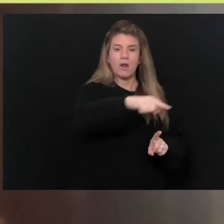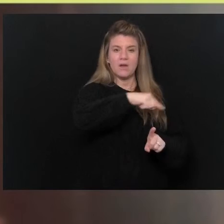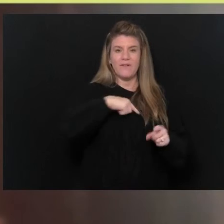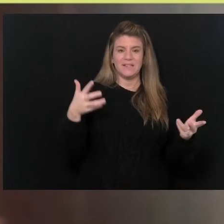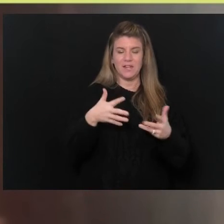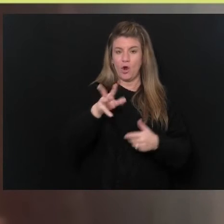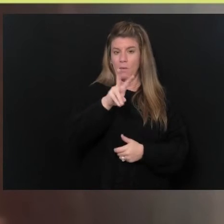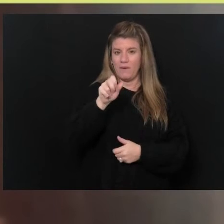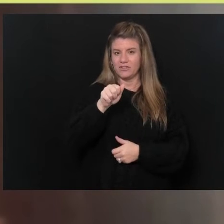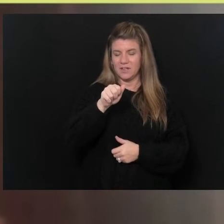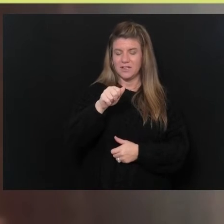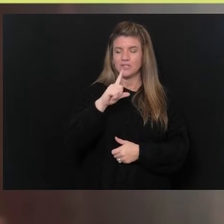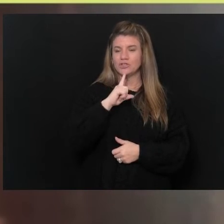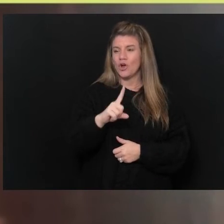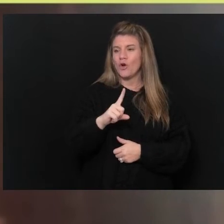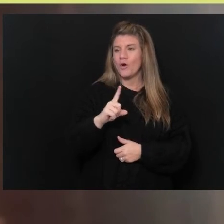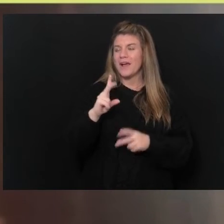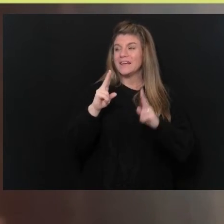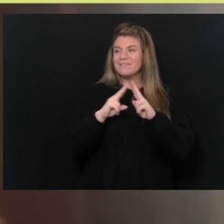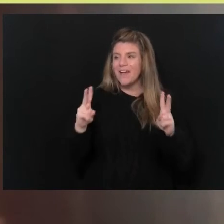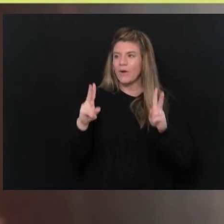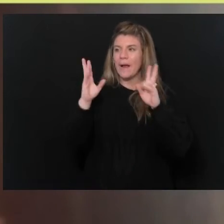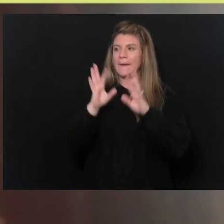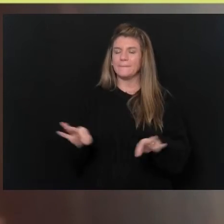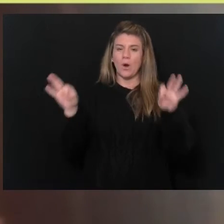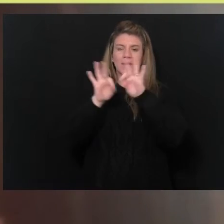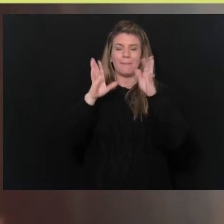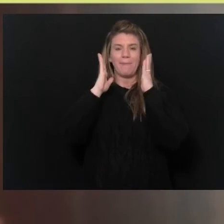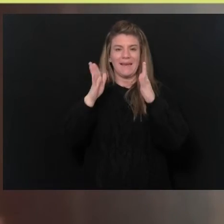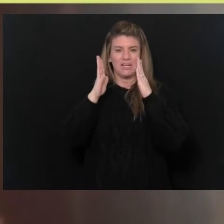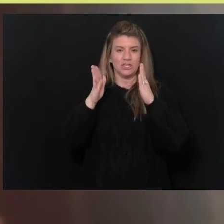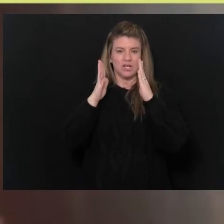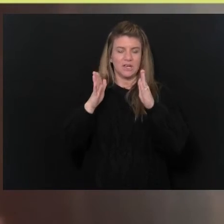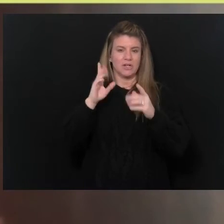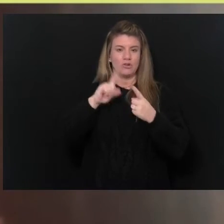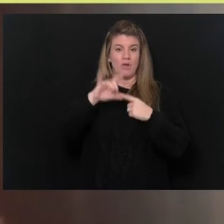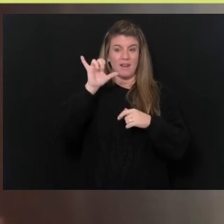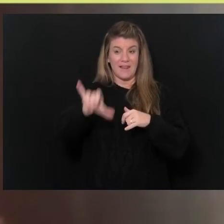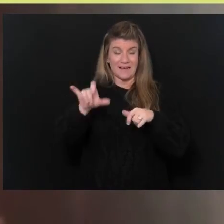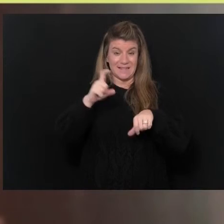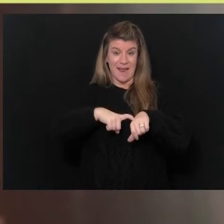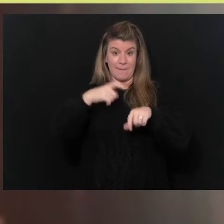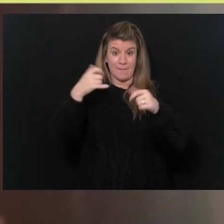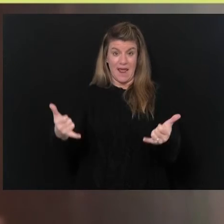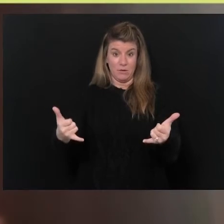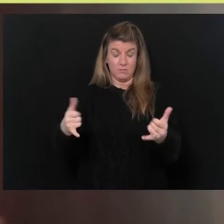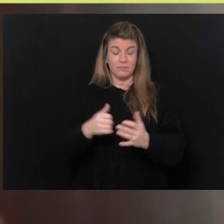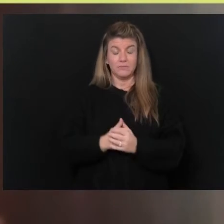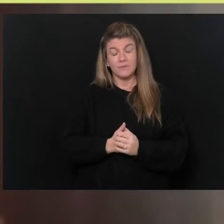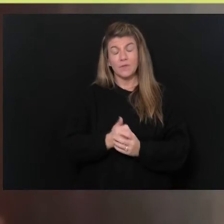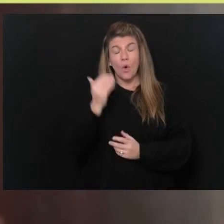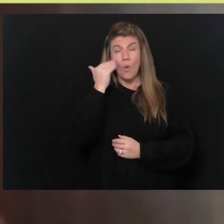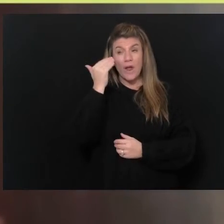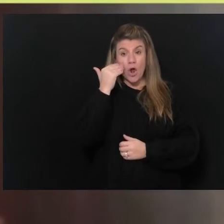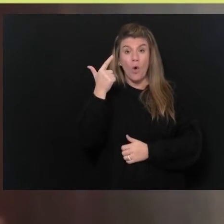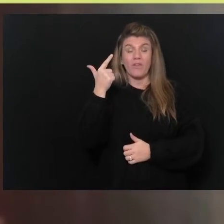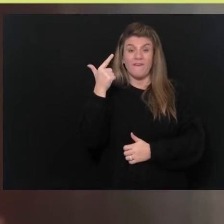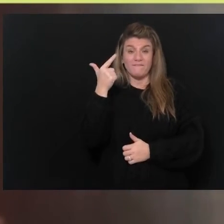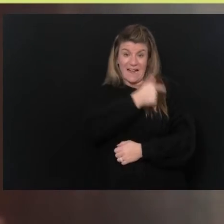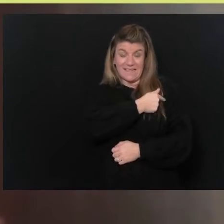Virginia. So it's very important to pay particular attention to this time. We know that with the